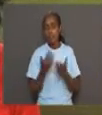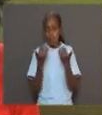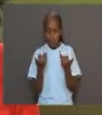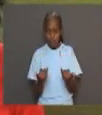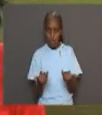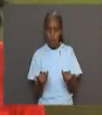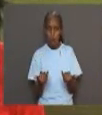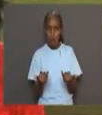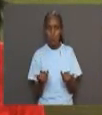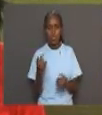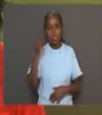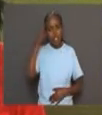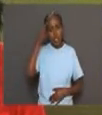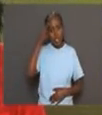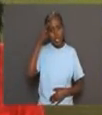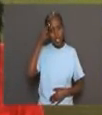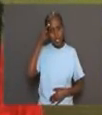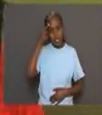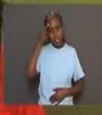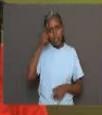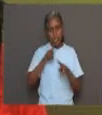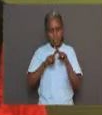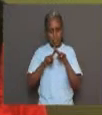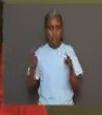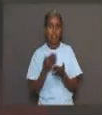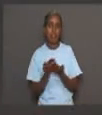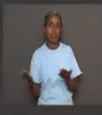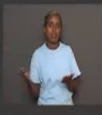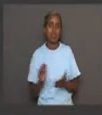Now, let us consider a different particle.